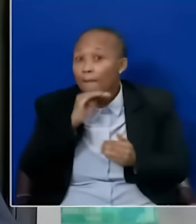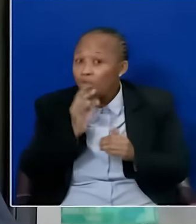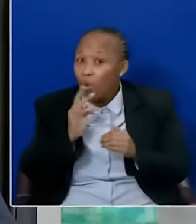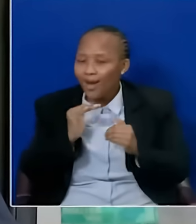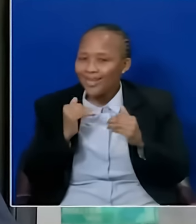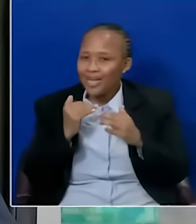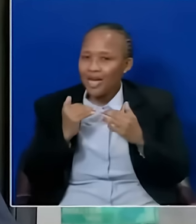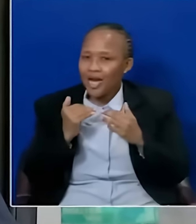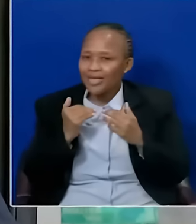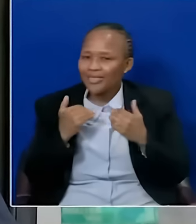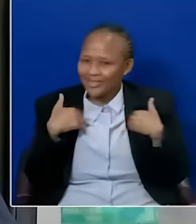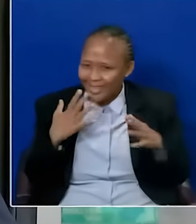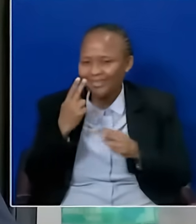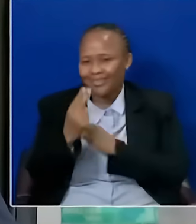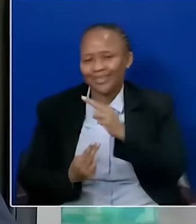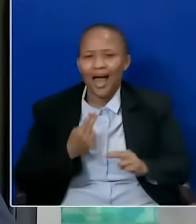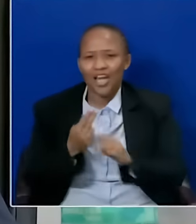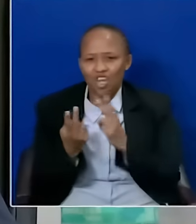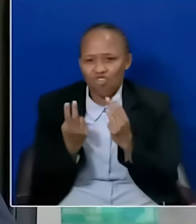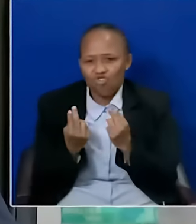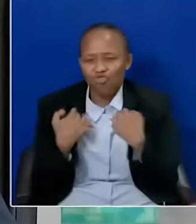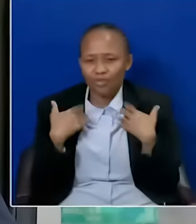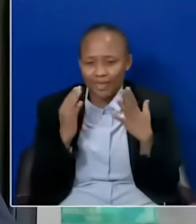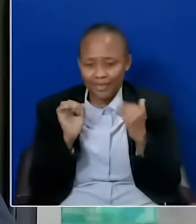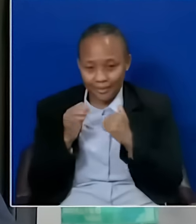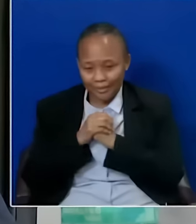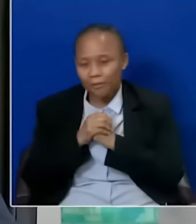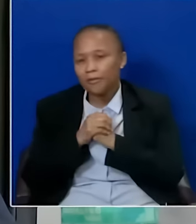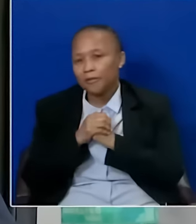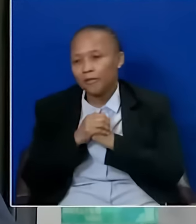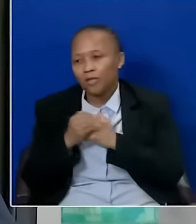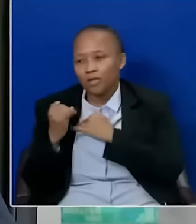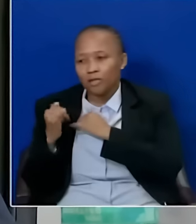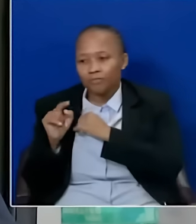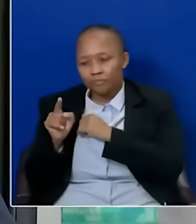But there's nothing preventing that fresh start from taking place at this stage.